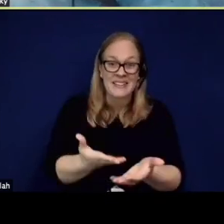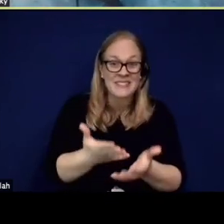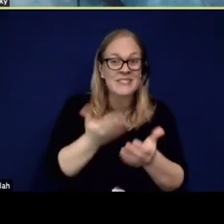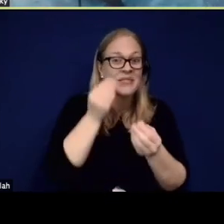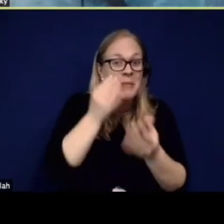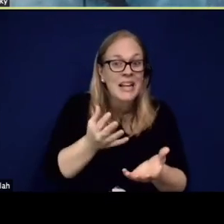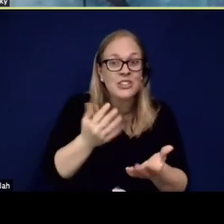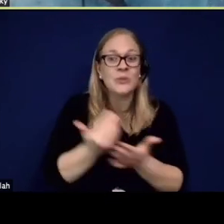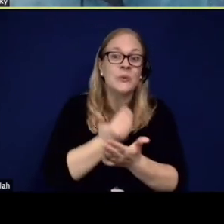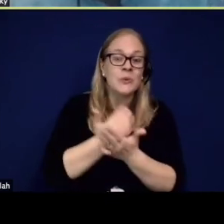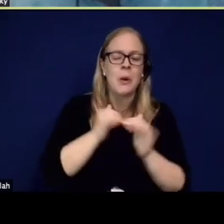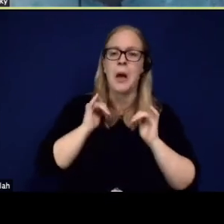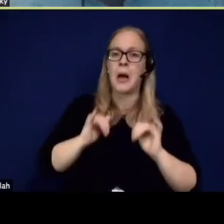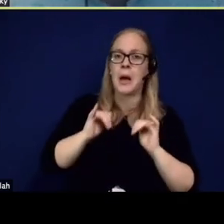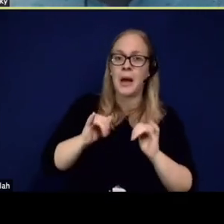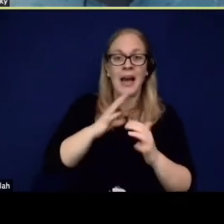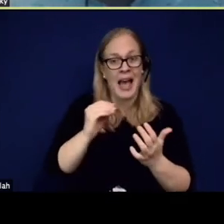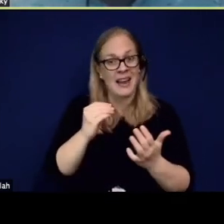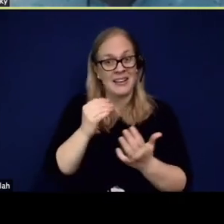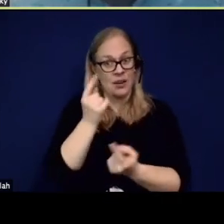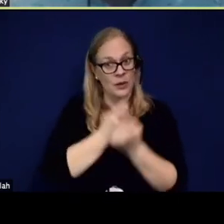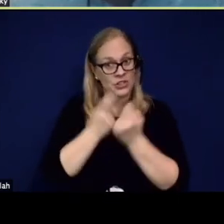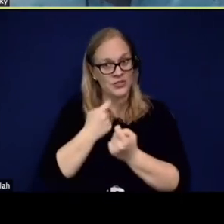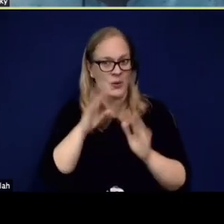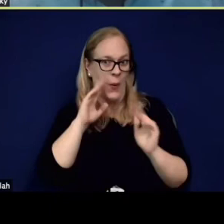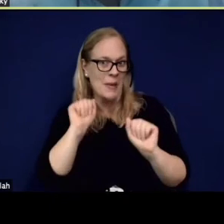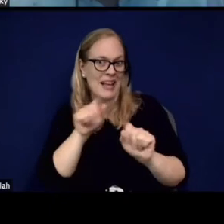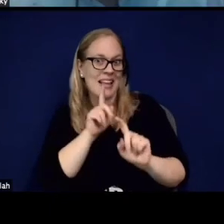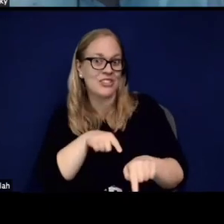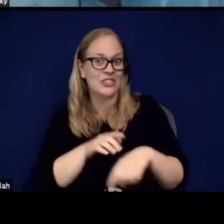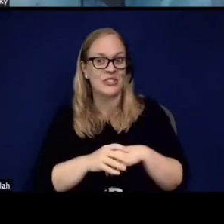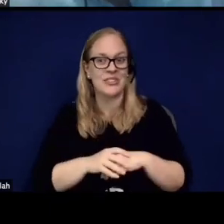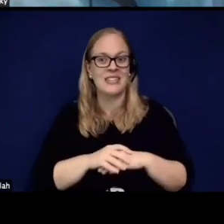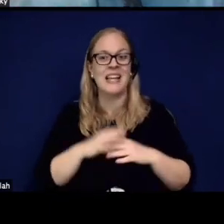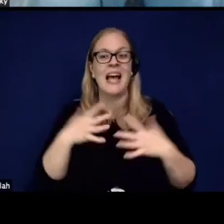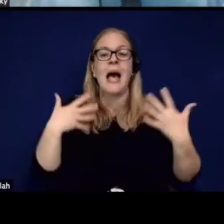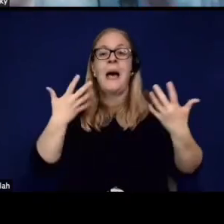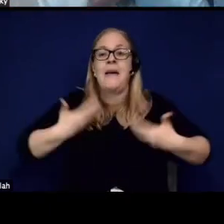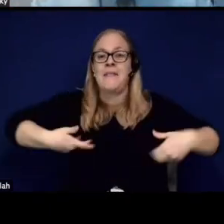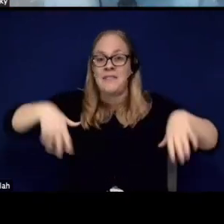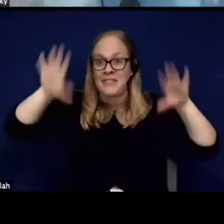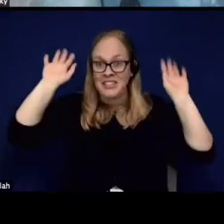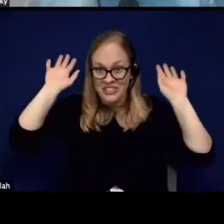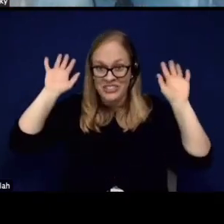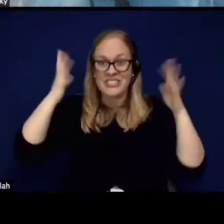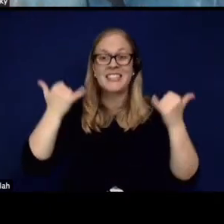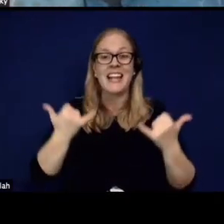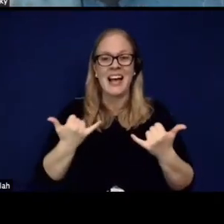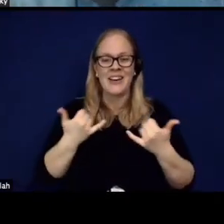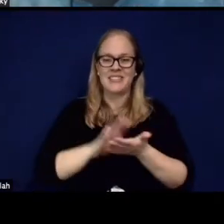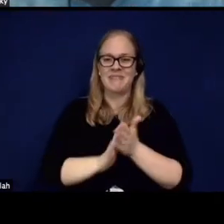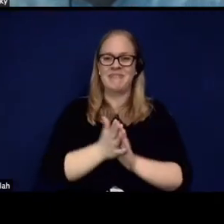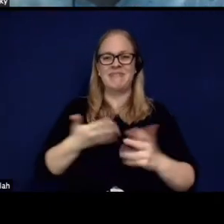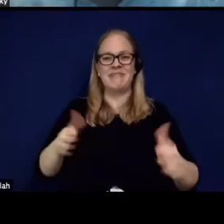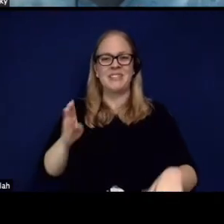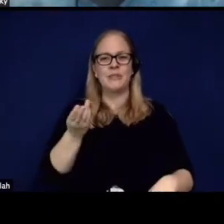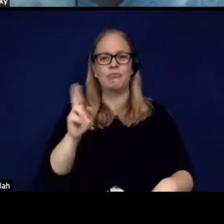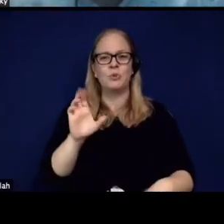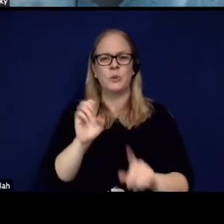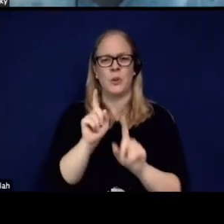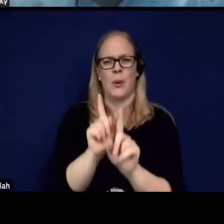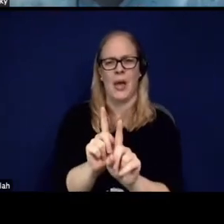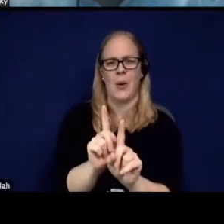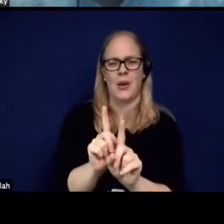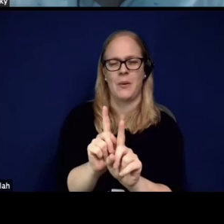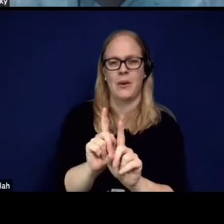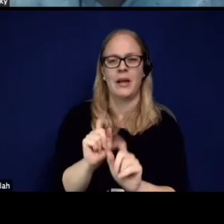answer. I'm now done. So, All right. okay, yeah, so there we go. Hang on 1 second.